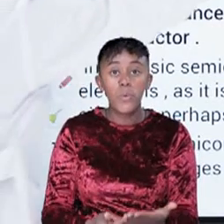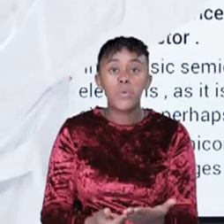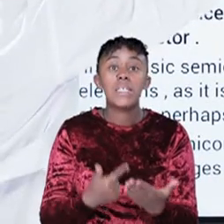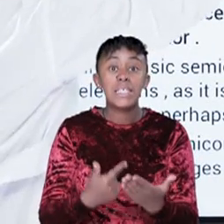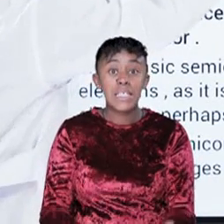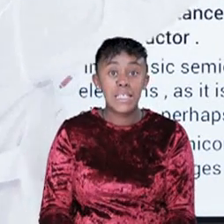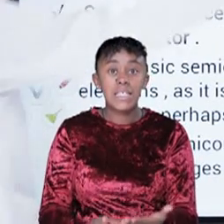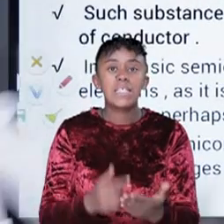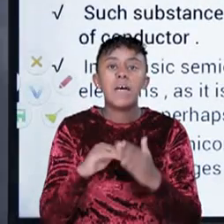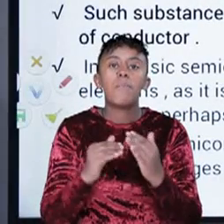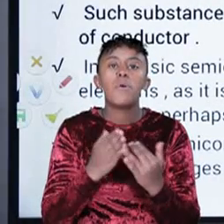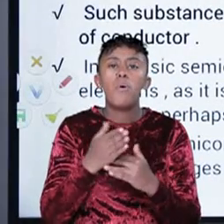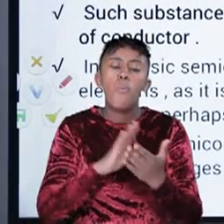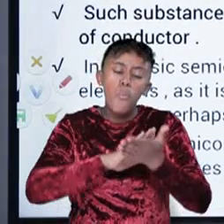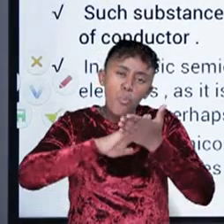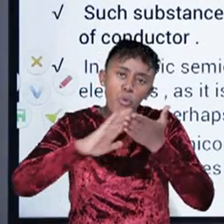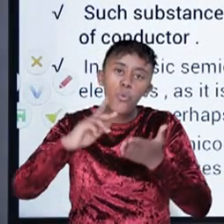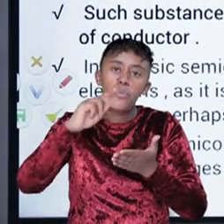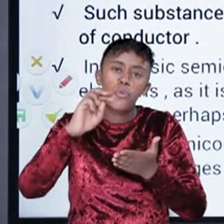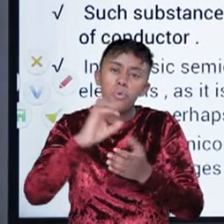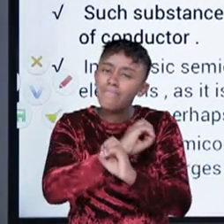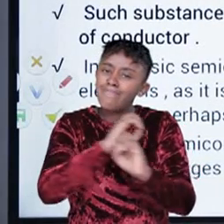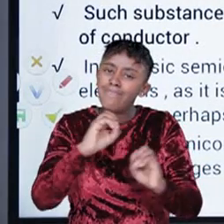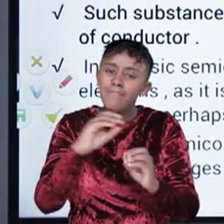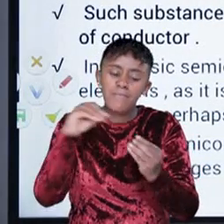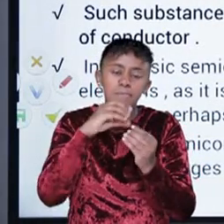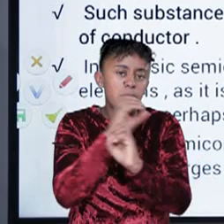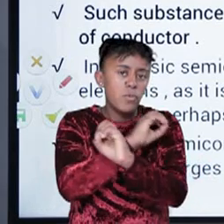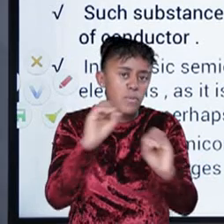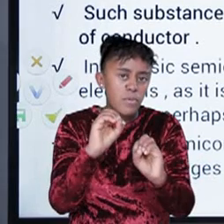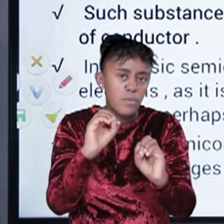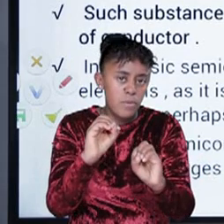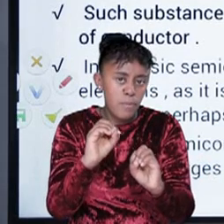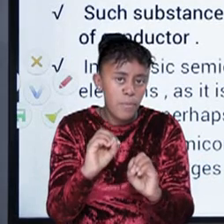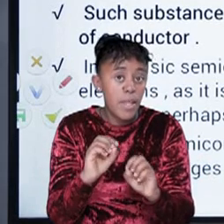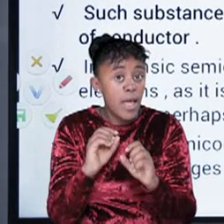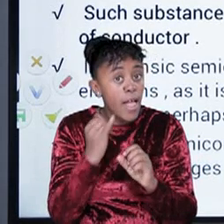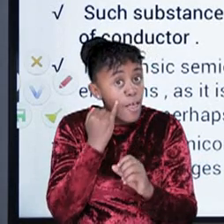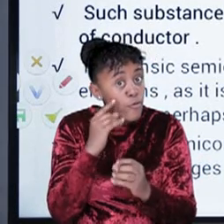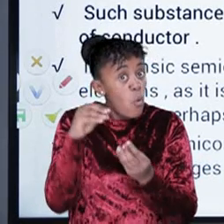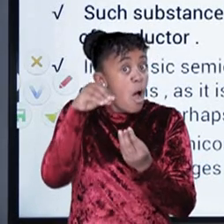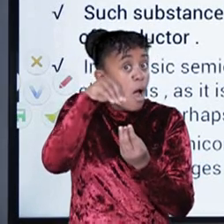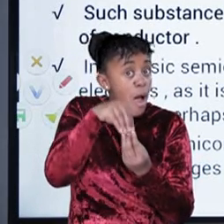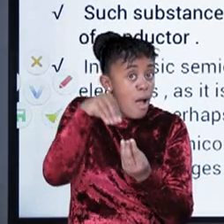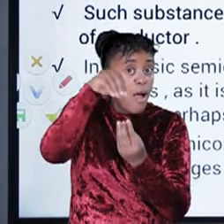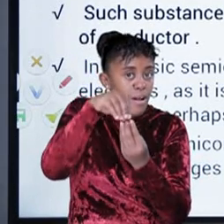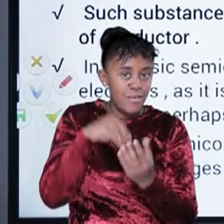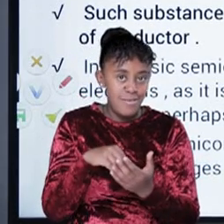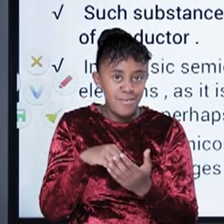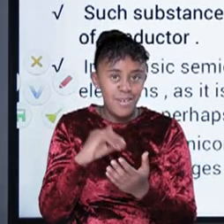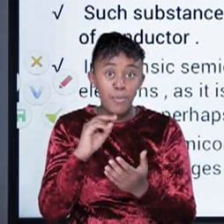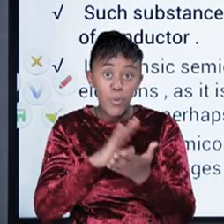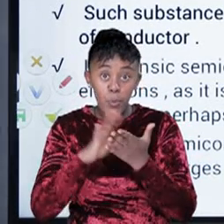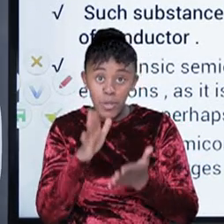So this intrinsic semiconductor means pure semiconductor without adding an impurity. If we add impurity to